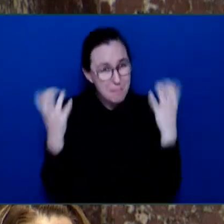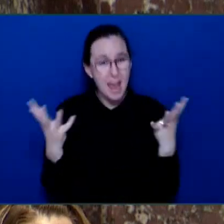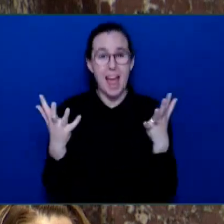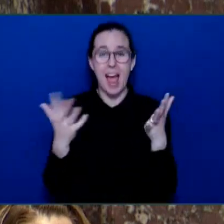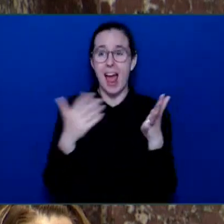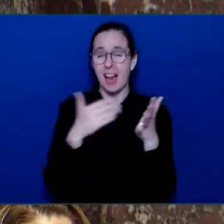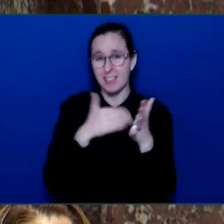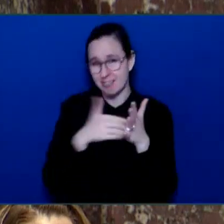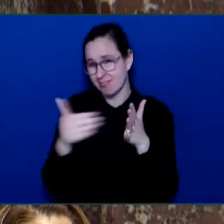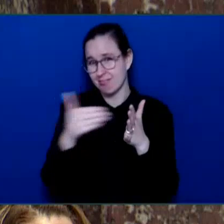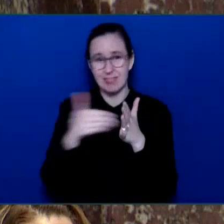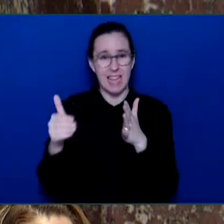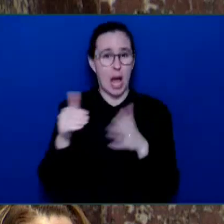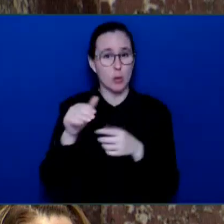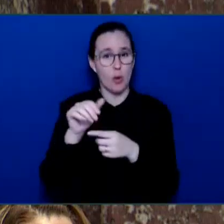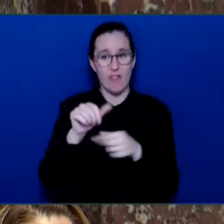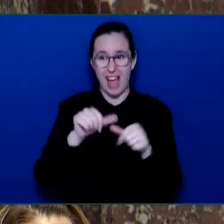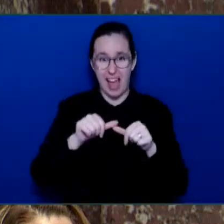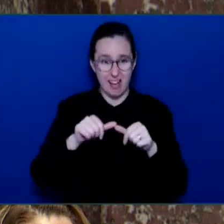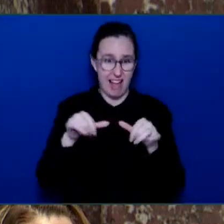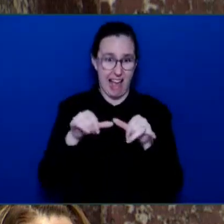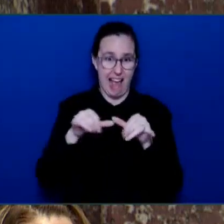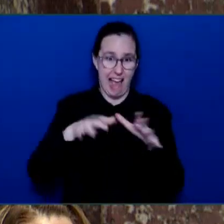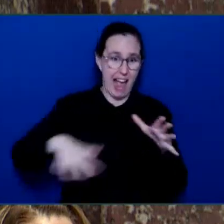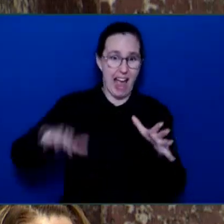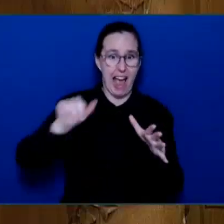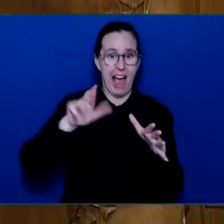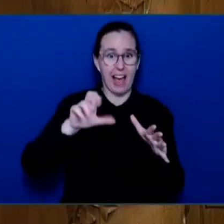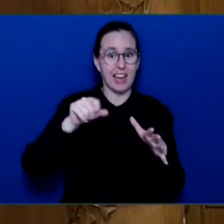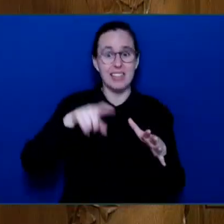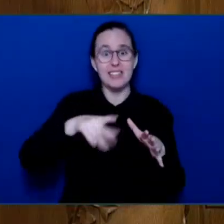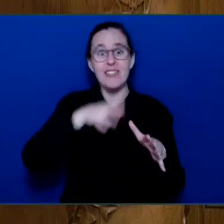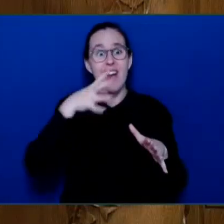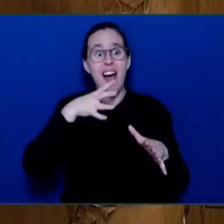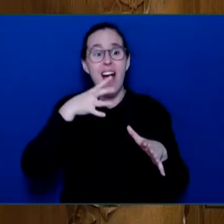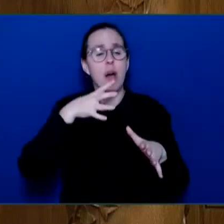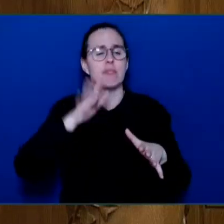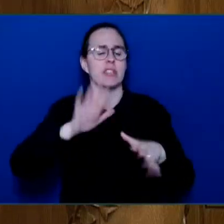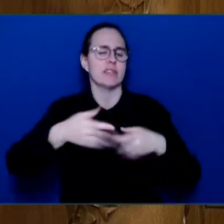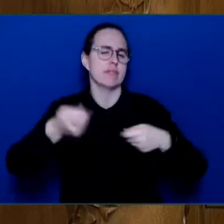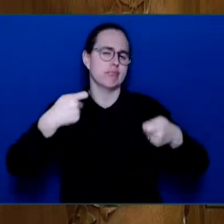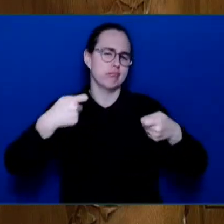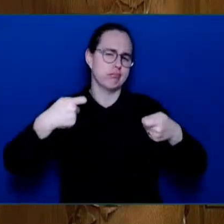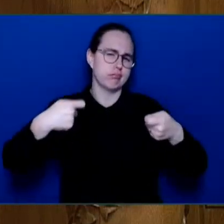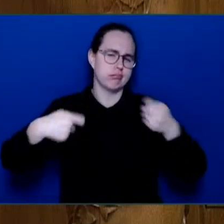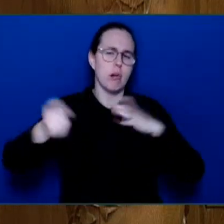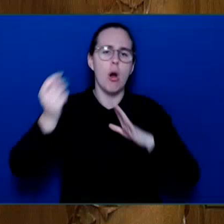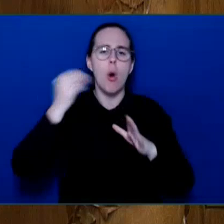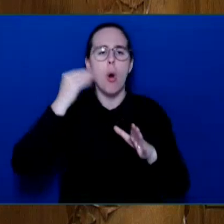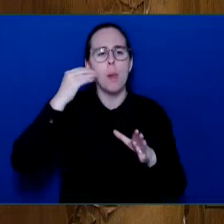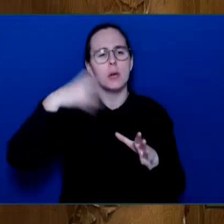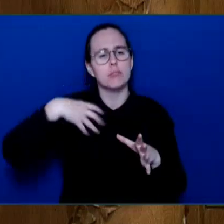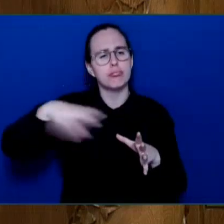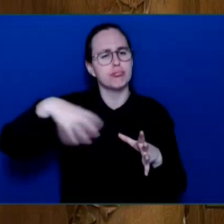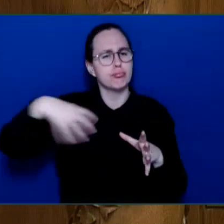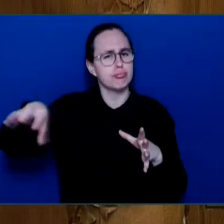with creating homes for ducks than creating homes for people? Minister of Housing. Thank you, Honourable Speaker. And,